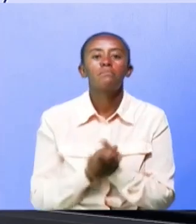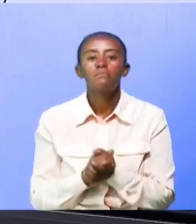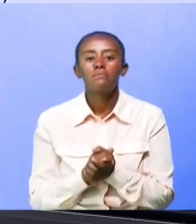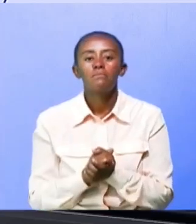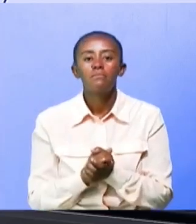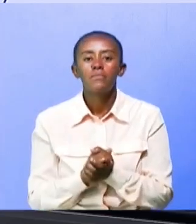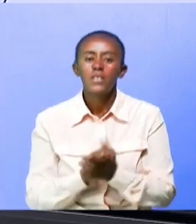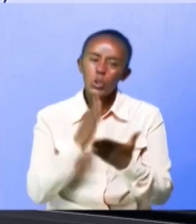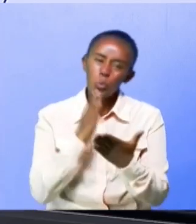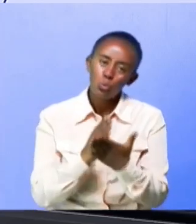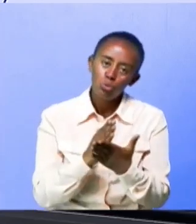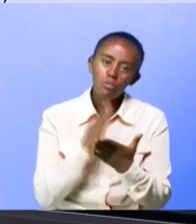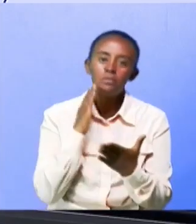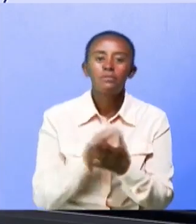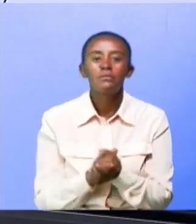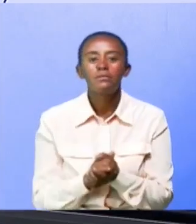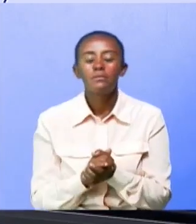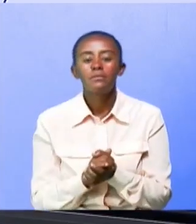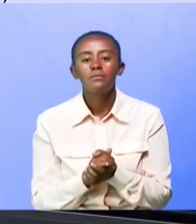quit,